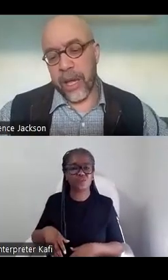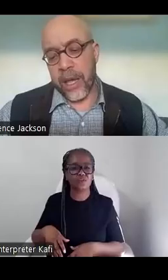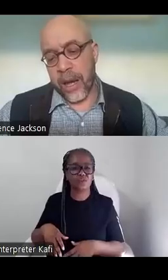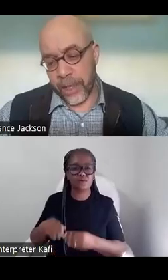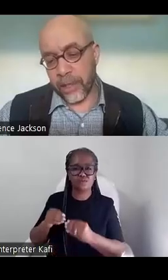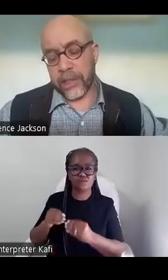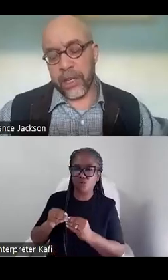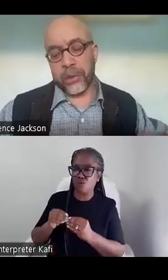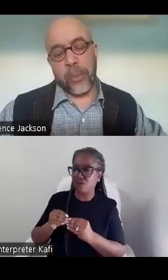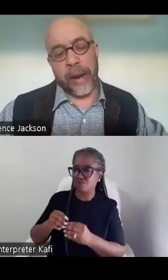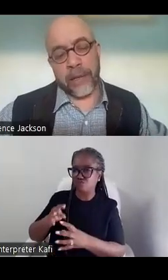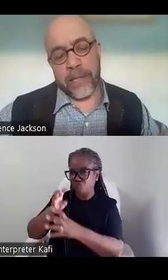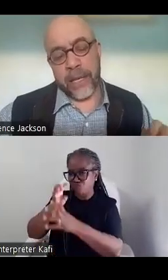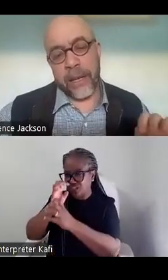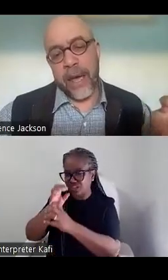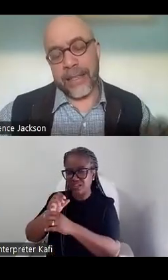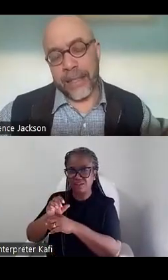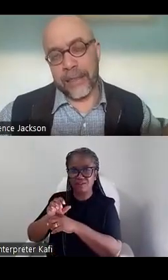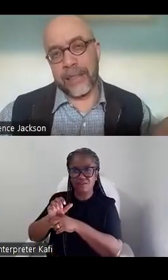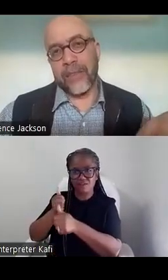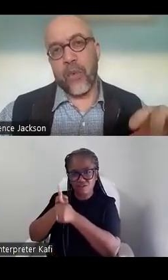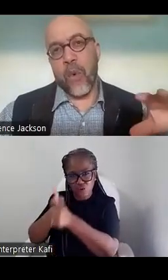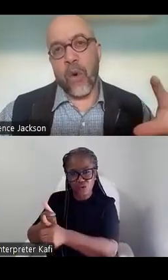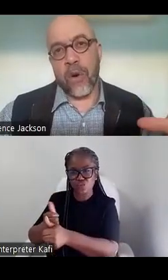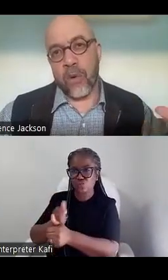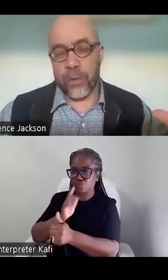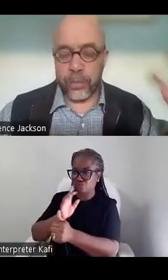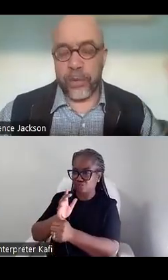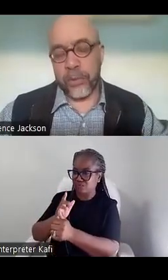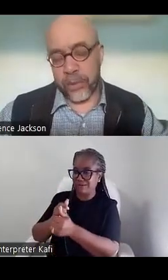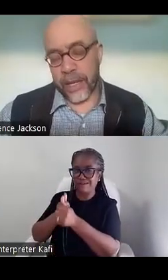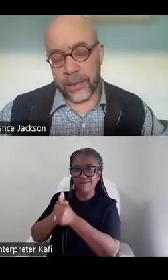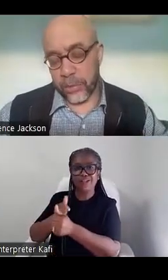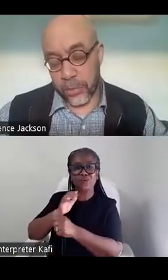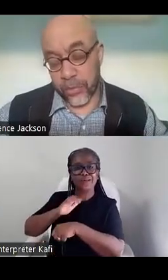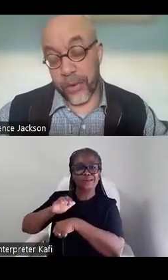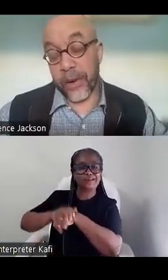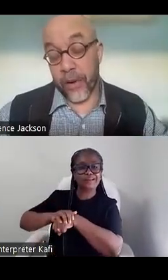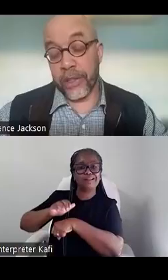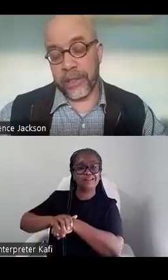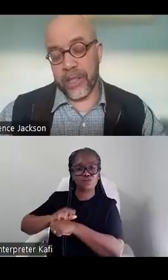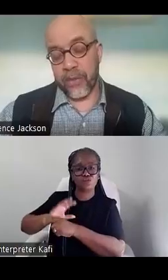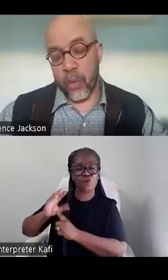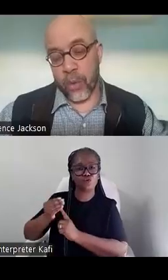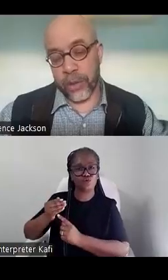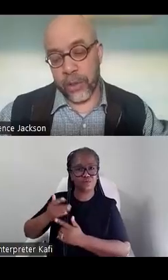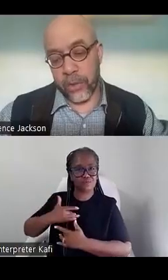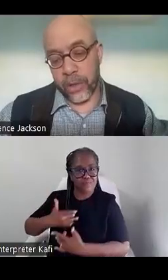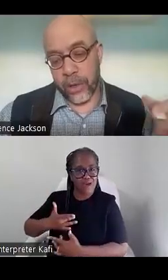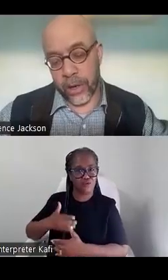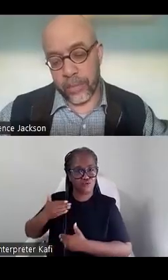patterns, English cultural patterns. And at the end of the Civil War, or actually very early in the Civil War,